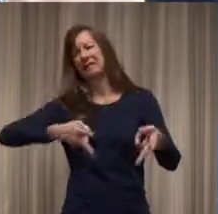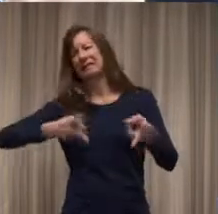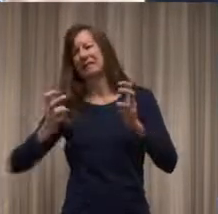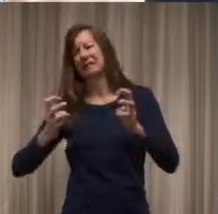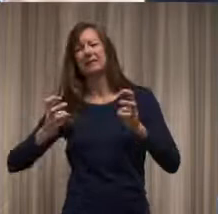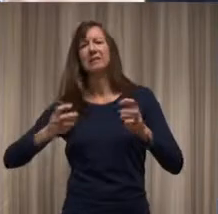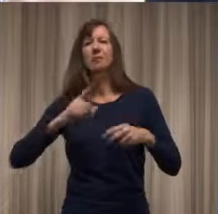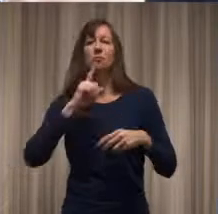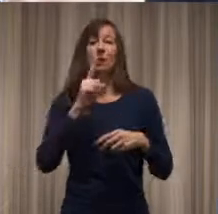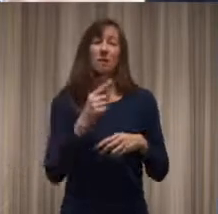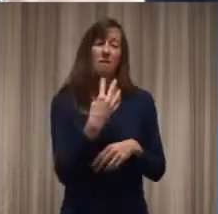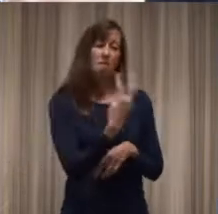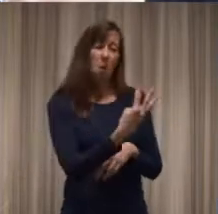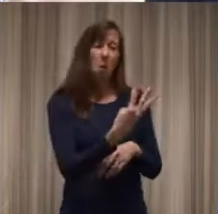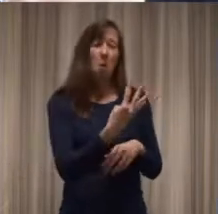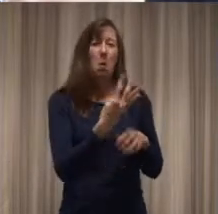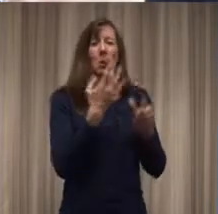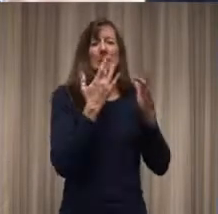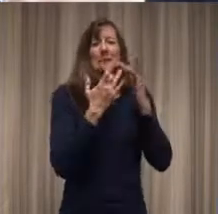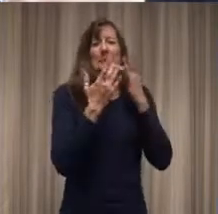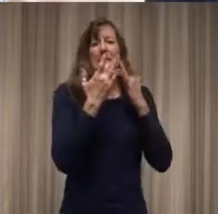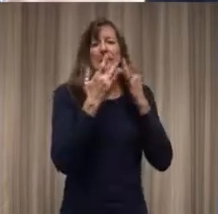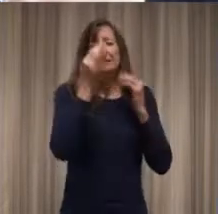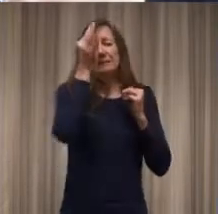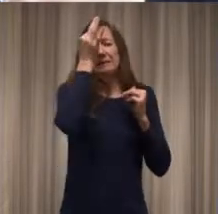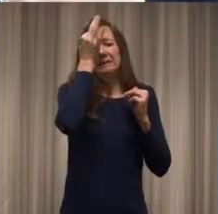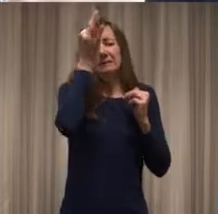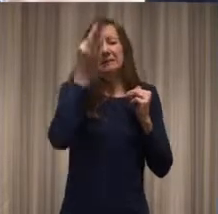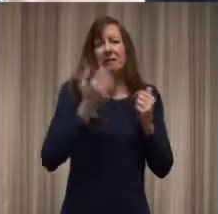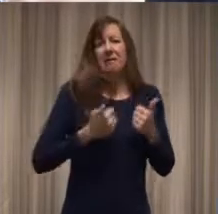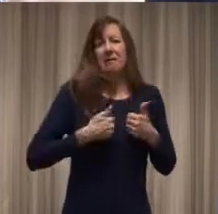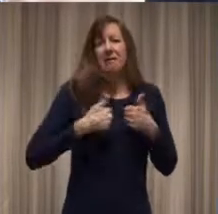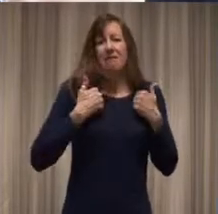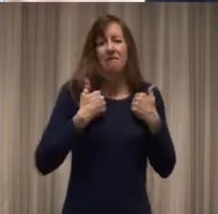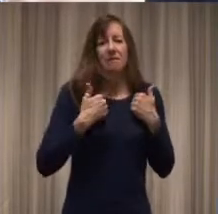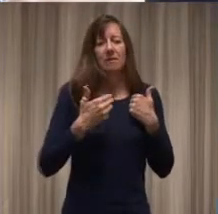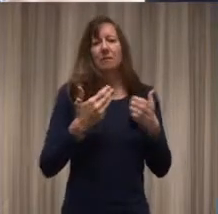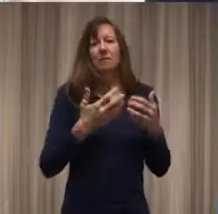life on a ventilator and in an ICU.